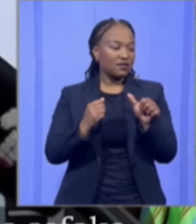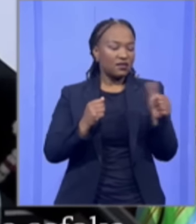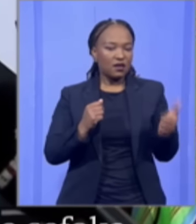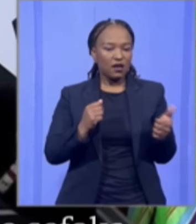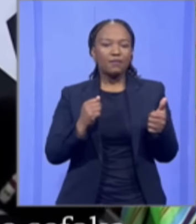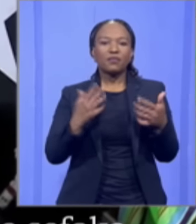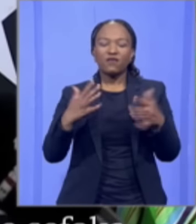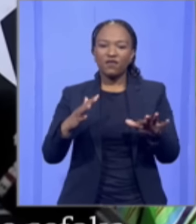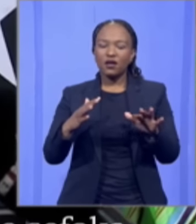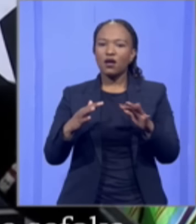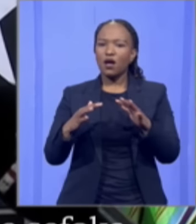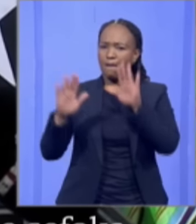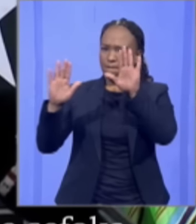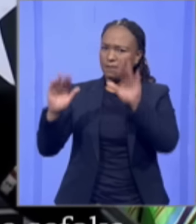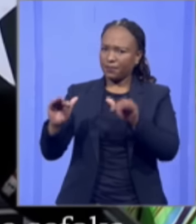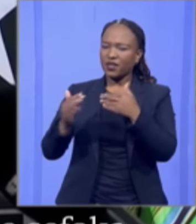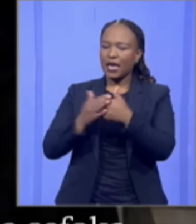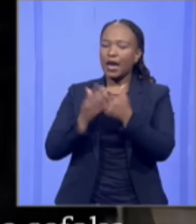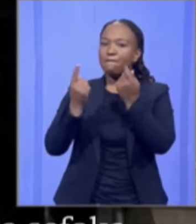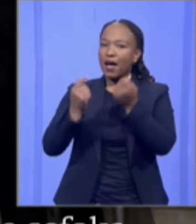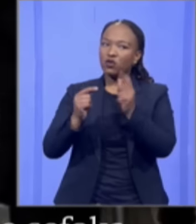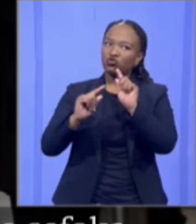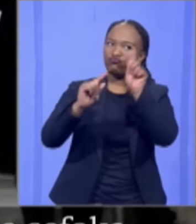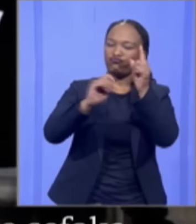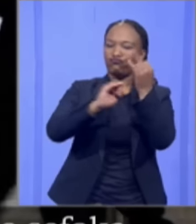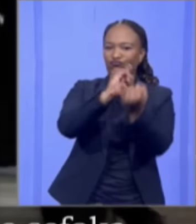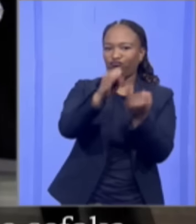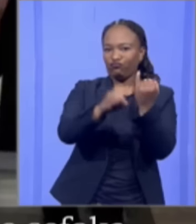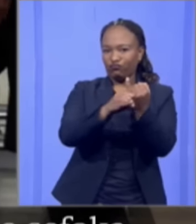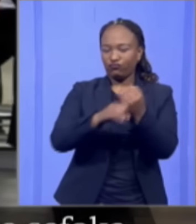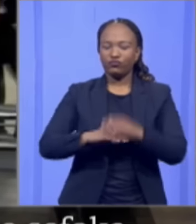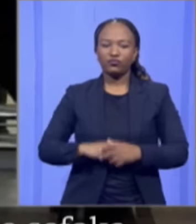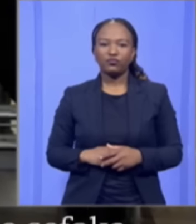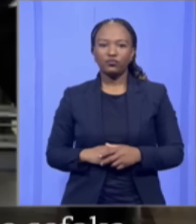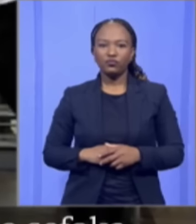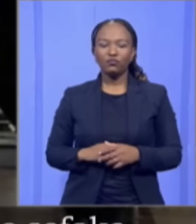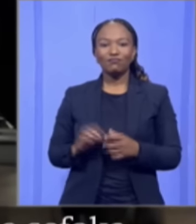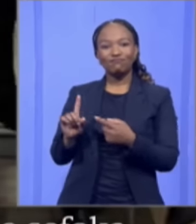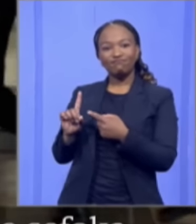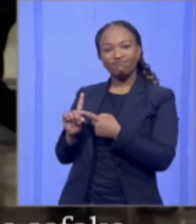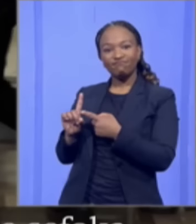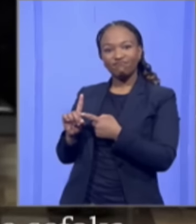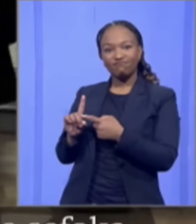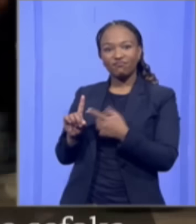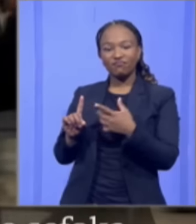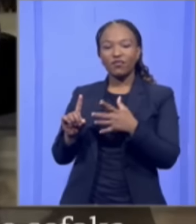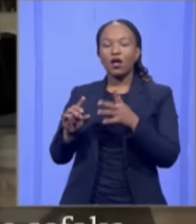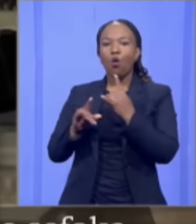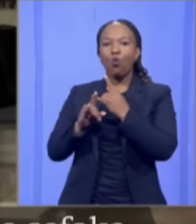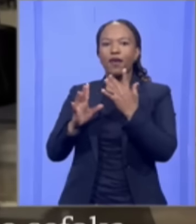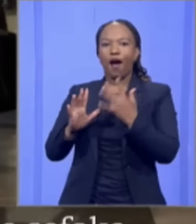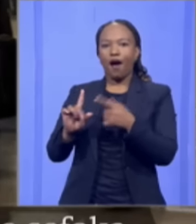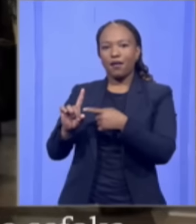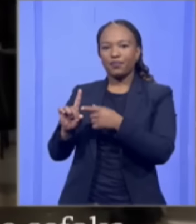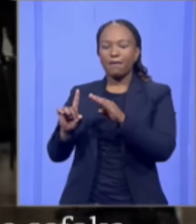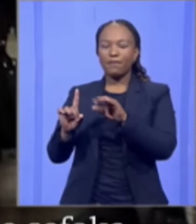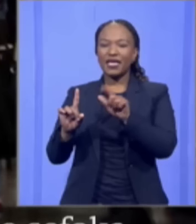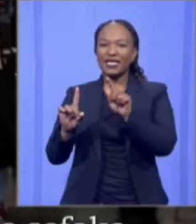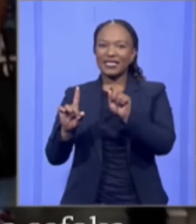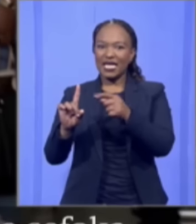bless her with this BET so she can make that money times 20. Mothopa Sefoka wa difoka tša BET